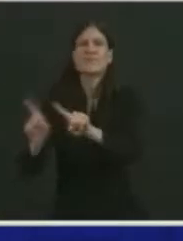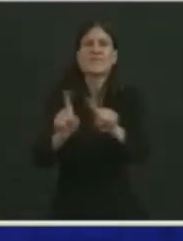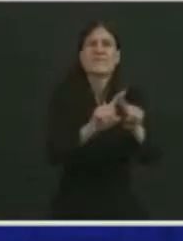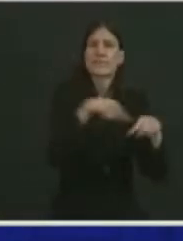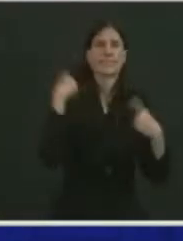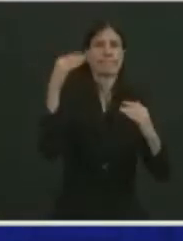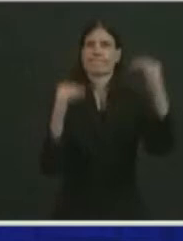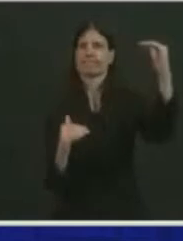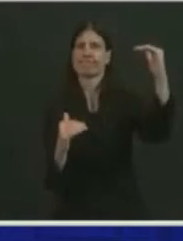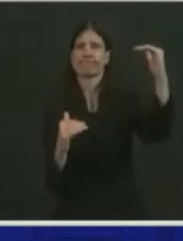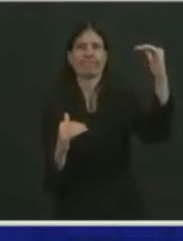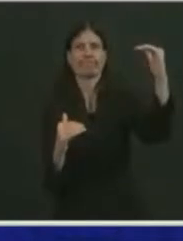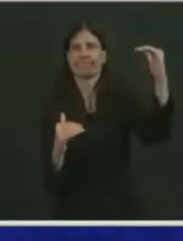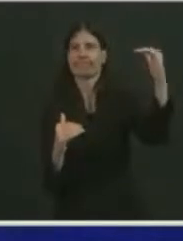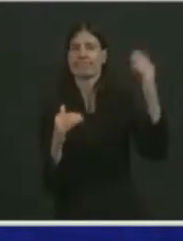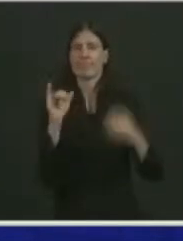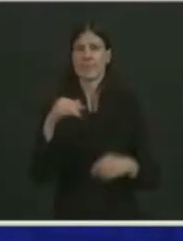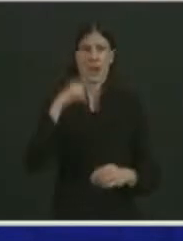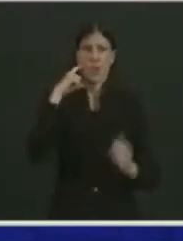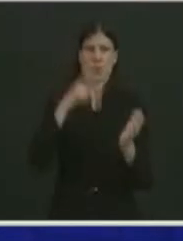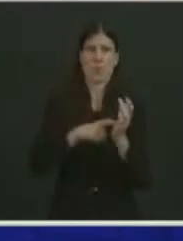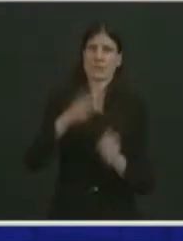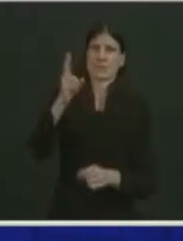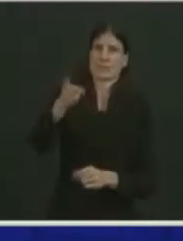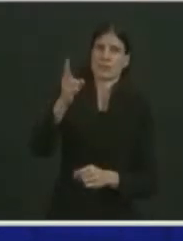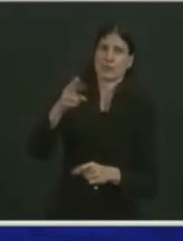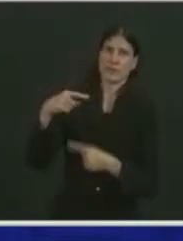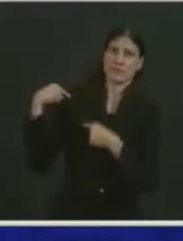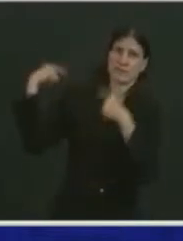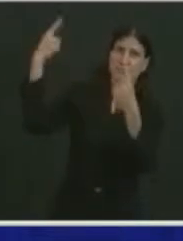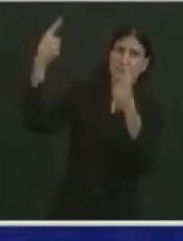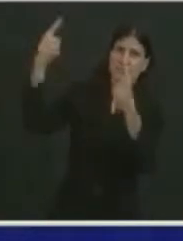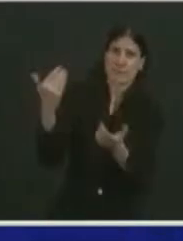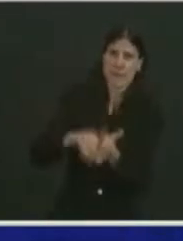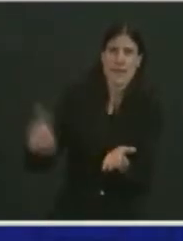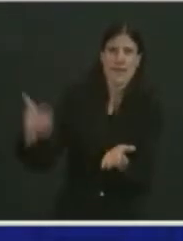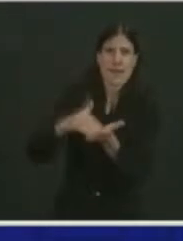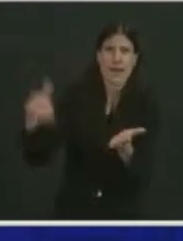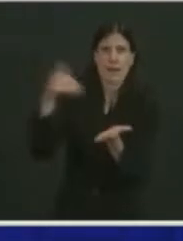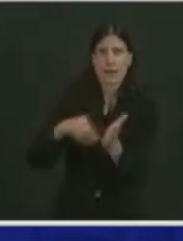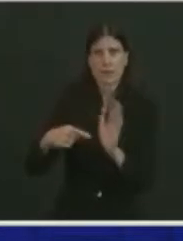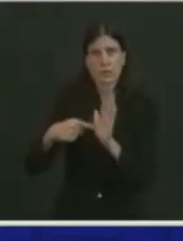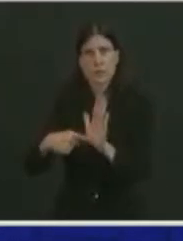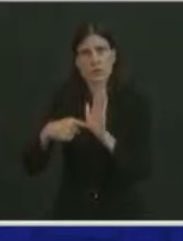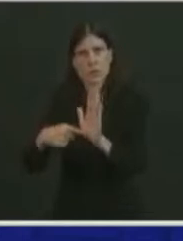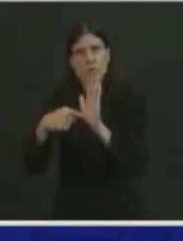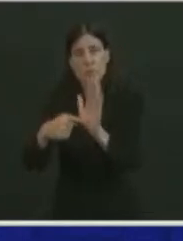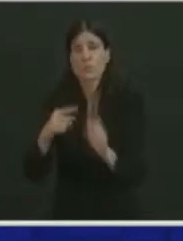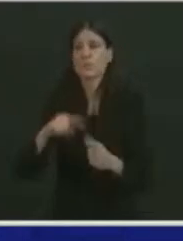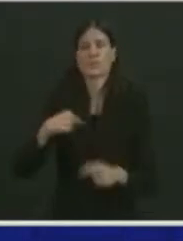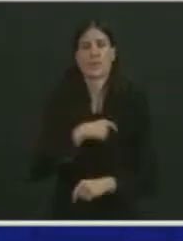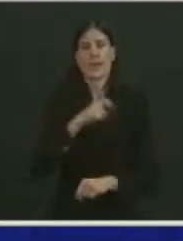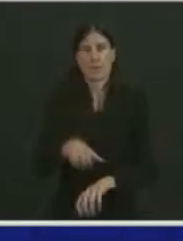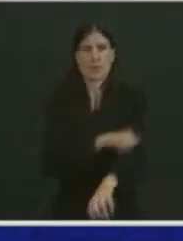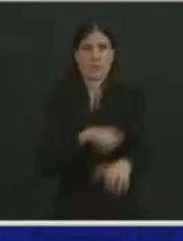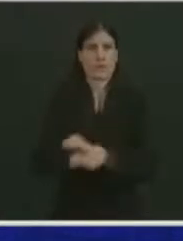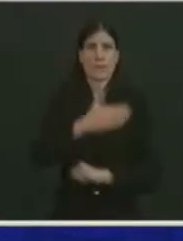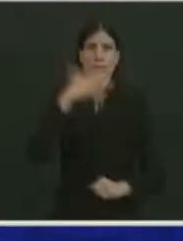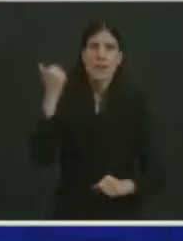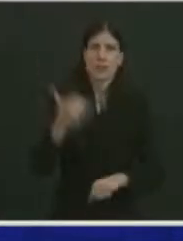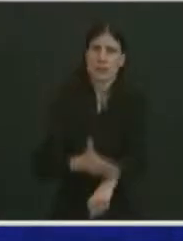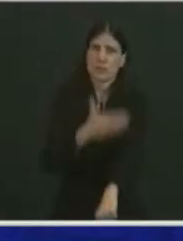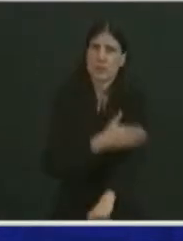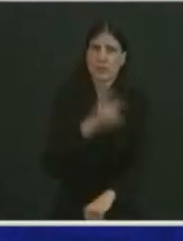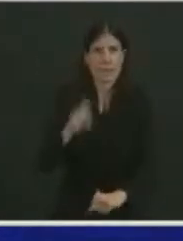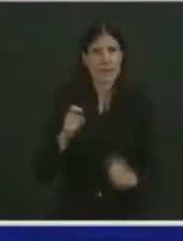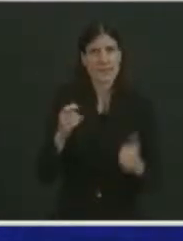to. And we need to, and are committed to doing better, calling out structural